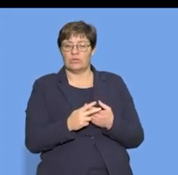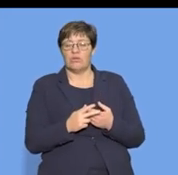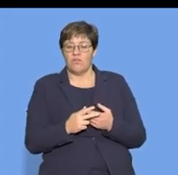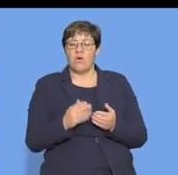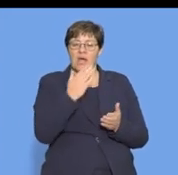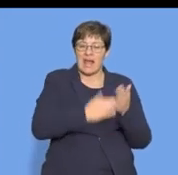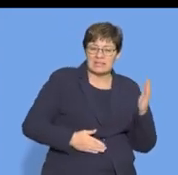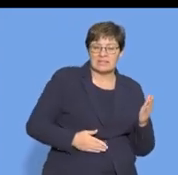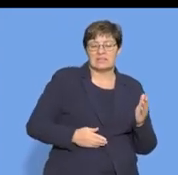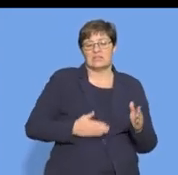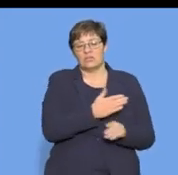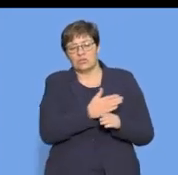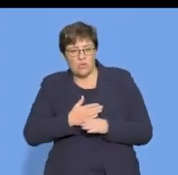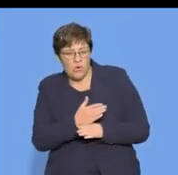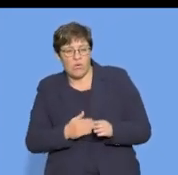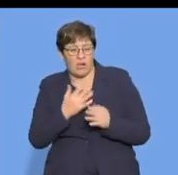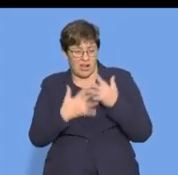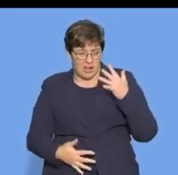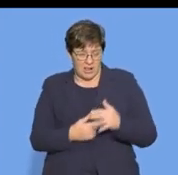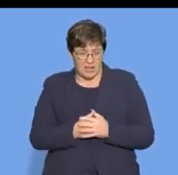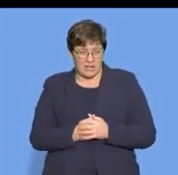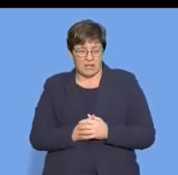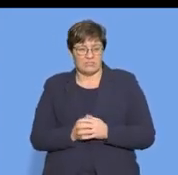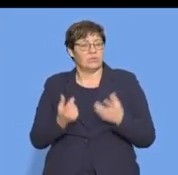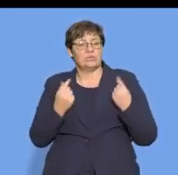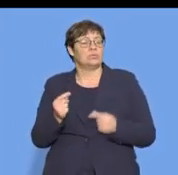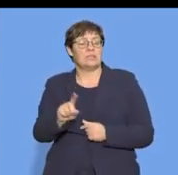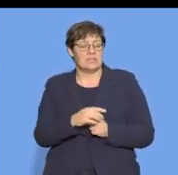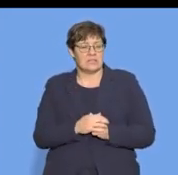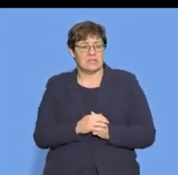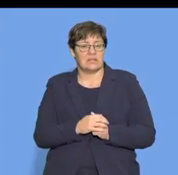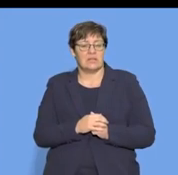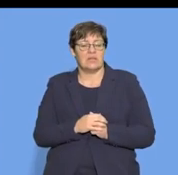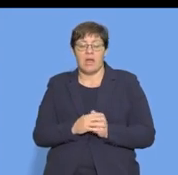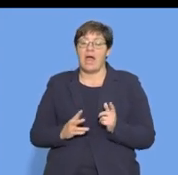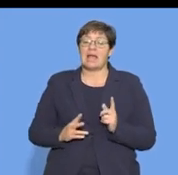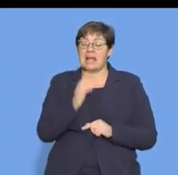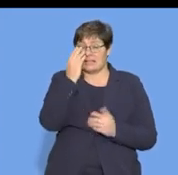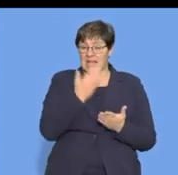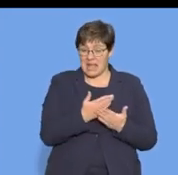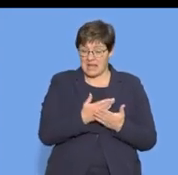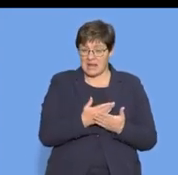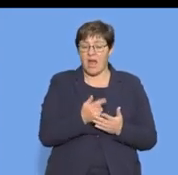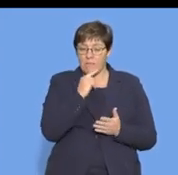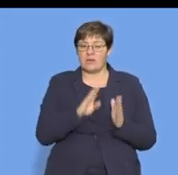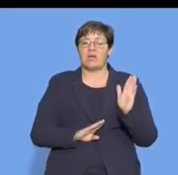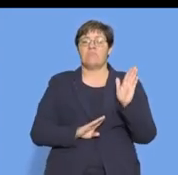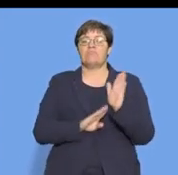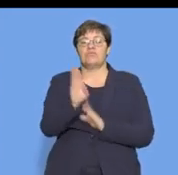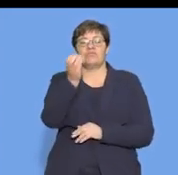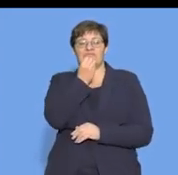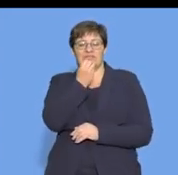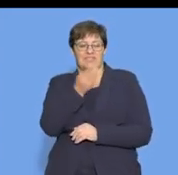tools for cutting and sawing. Okay, and what that did is, as soon as they were able to cut things, it